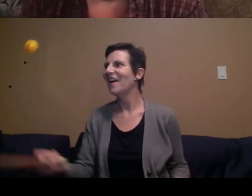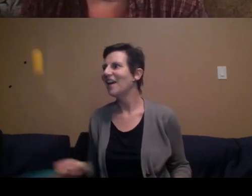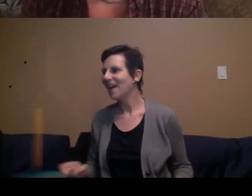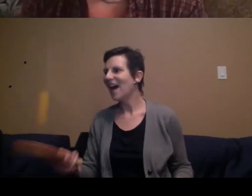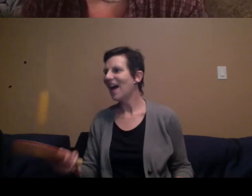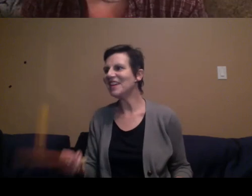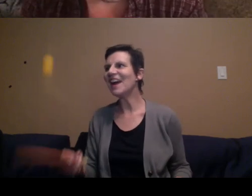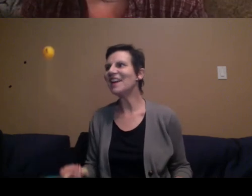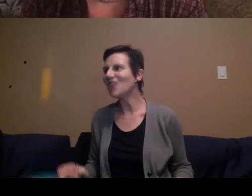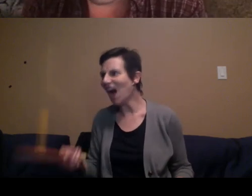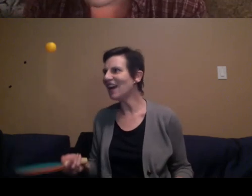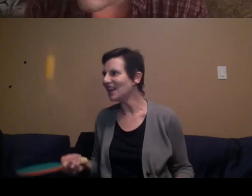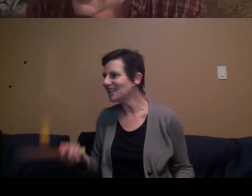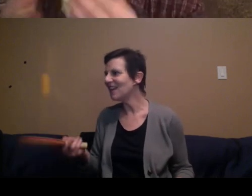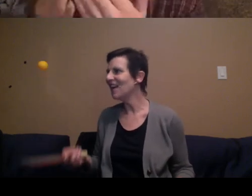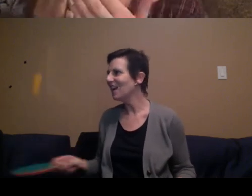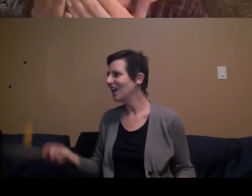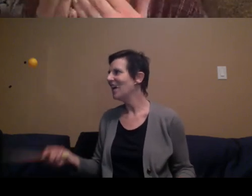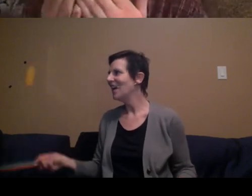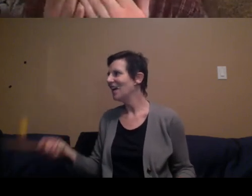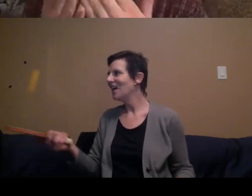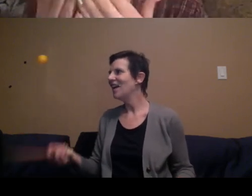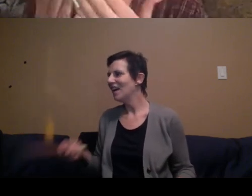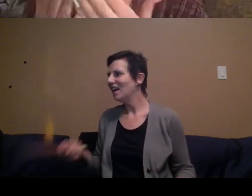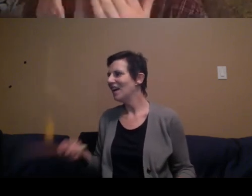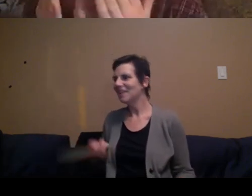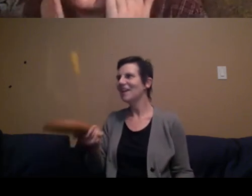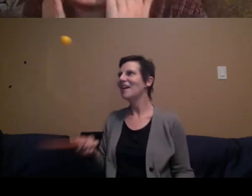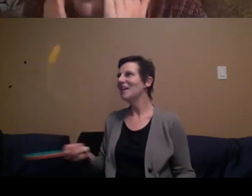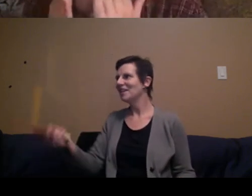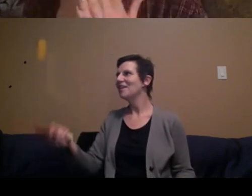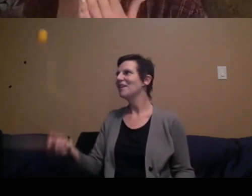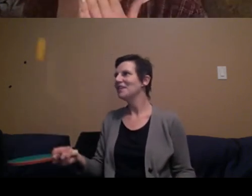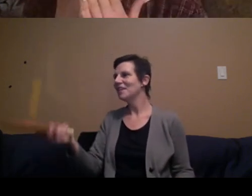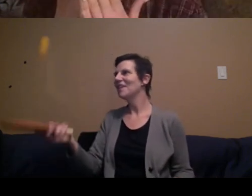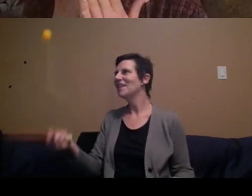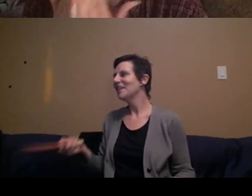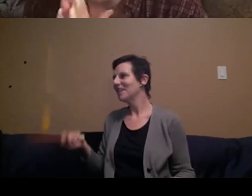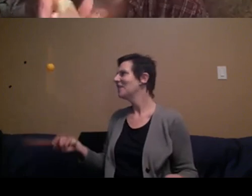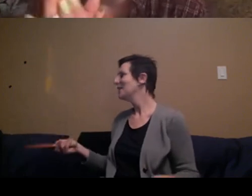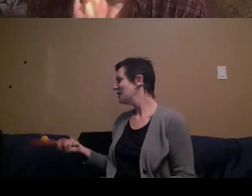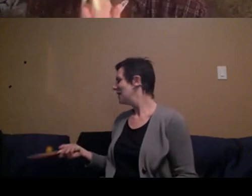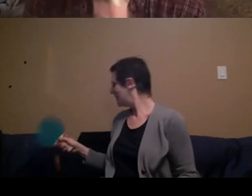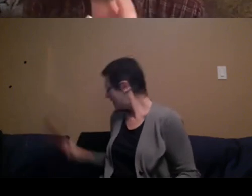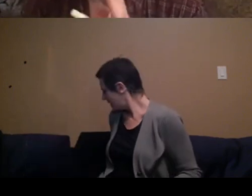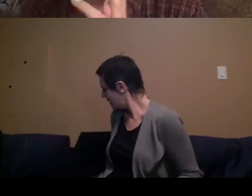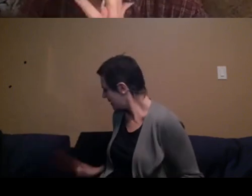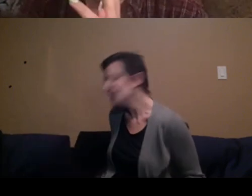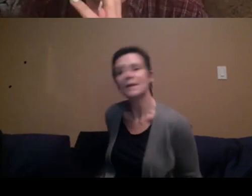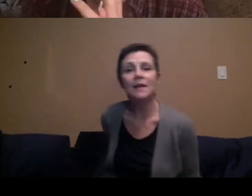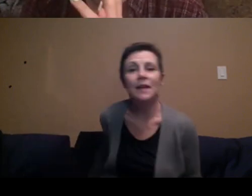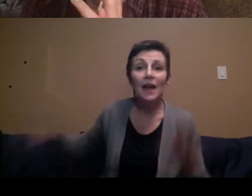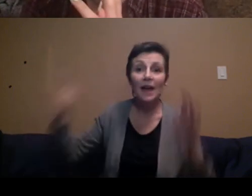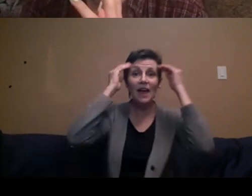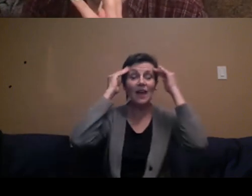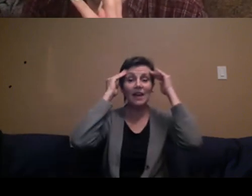great. Really? I think I got it. If you're going to leave all the paddling to me, you don't get to complain where we end